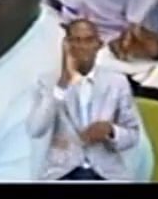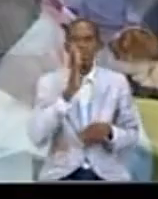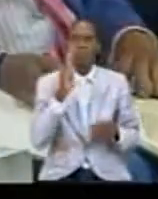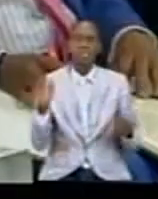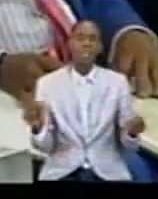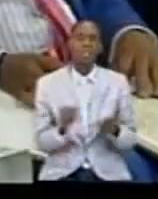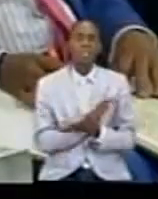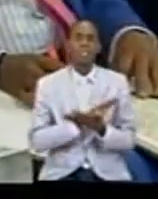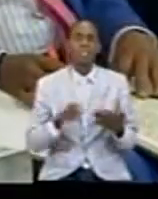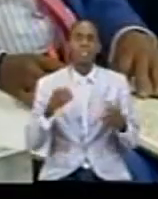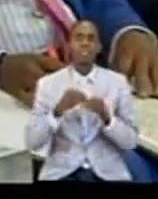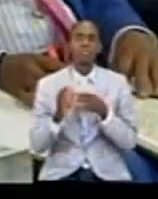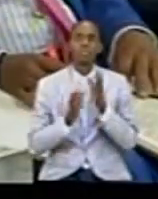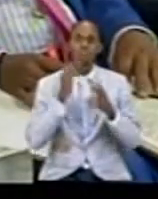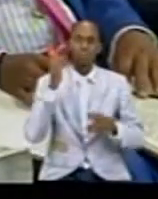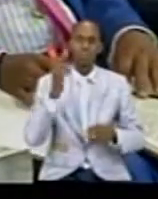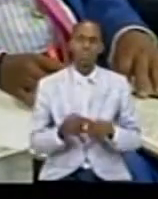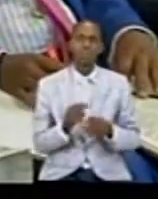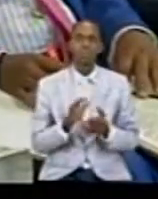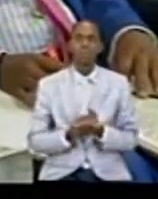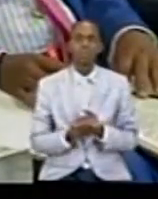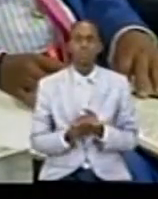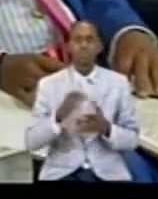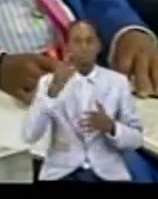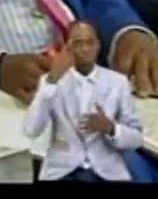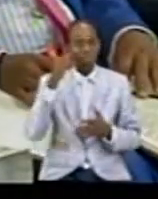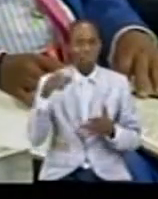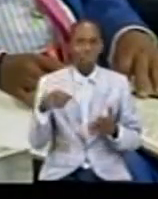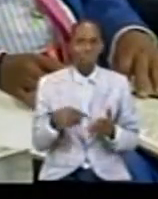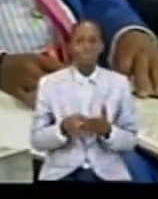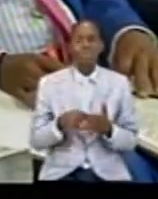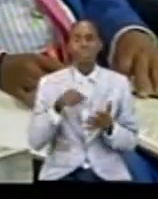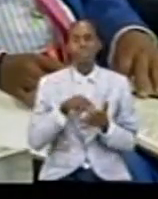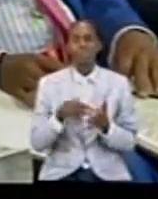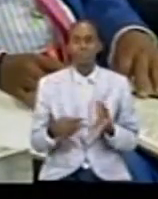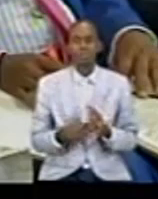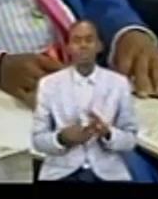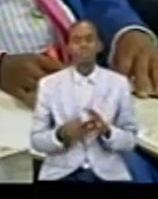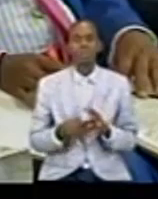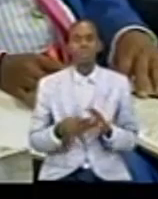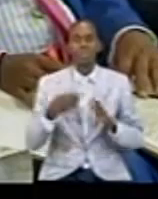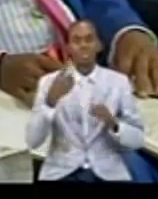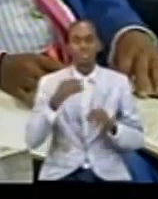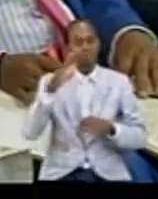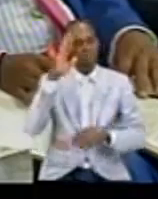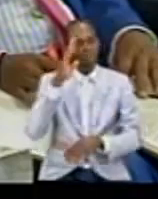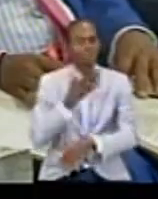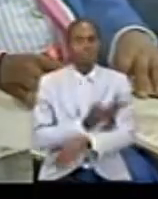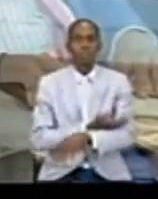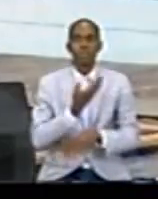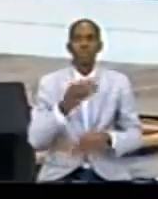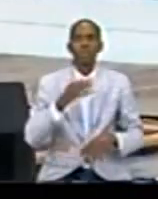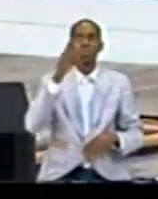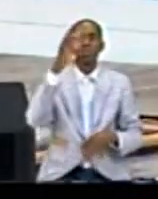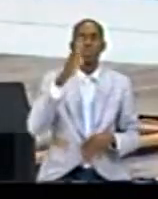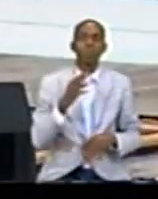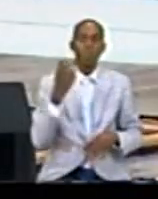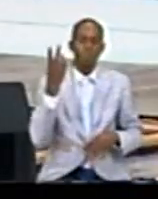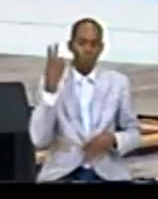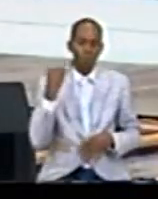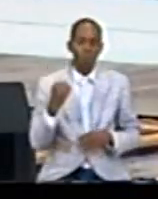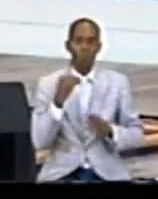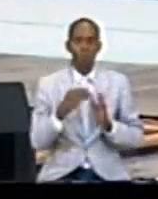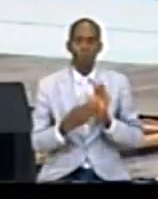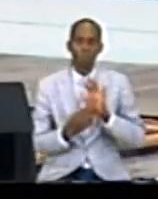destroyed. For this purpose, the Son of God was